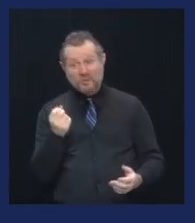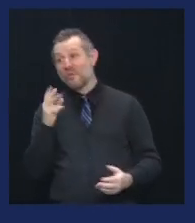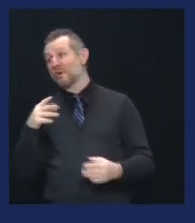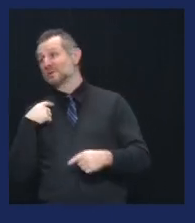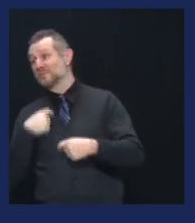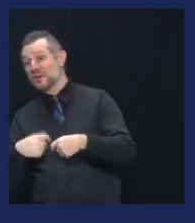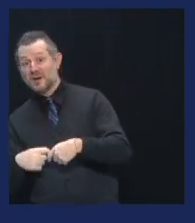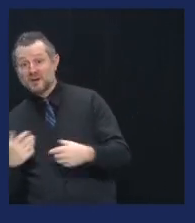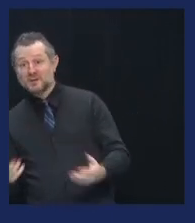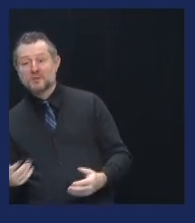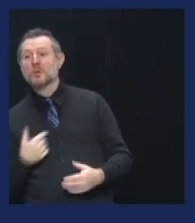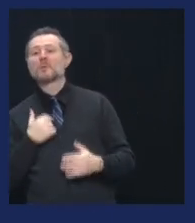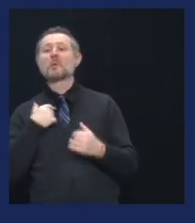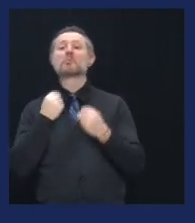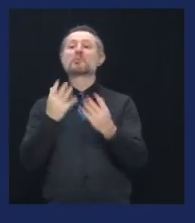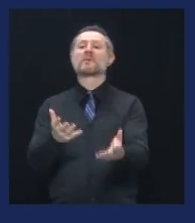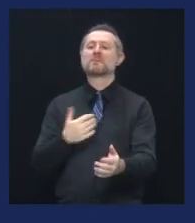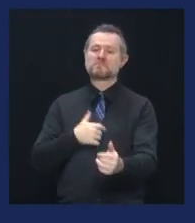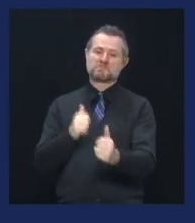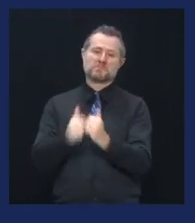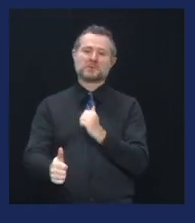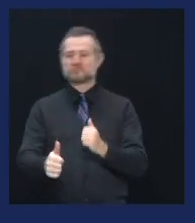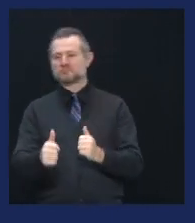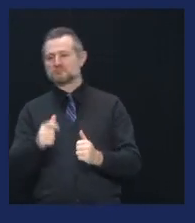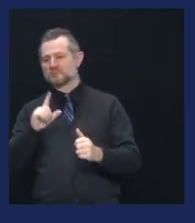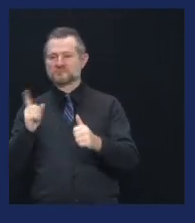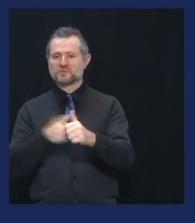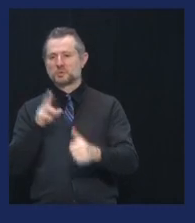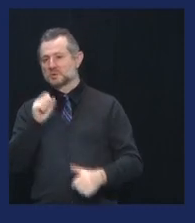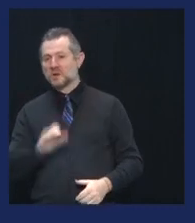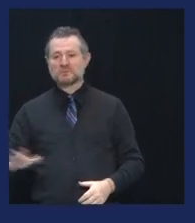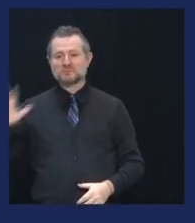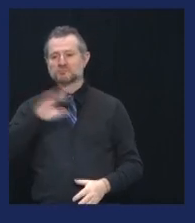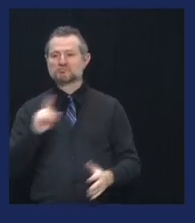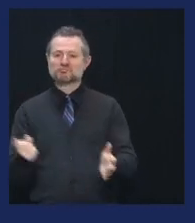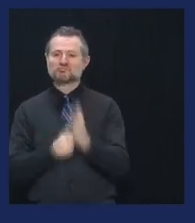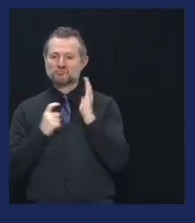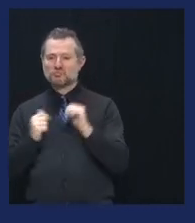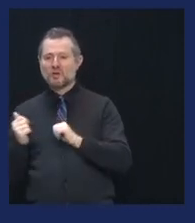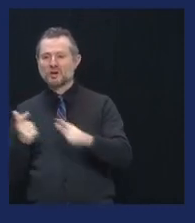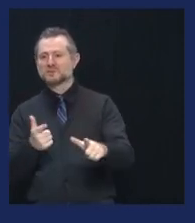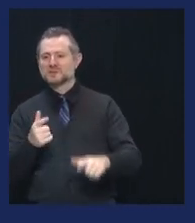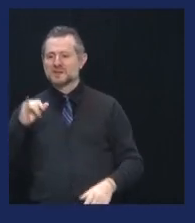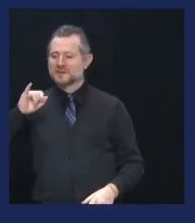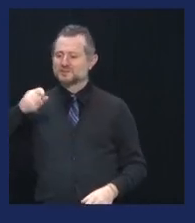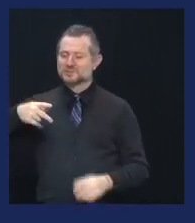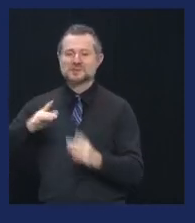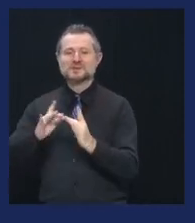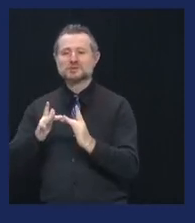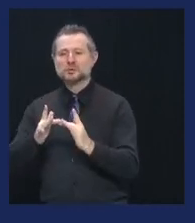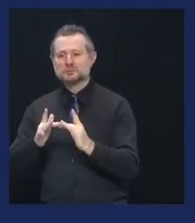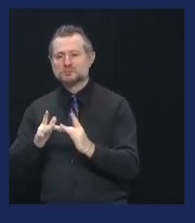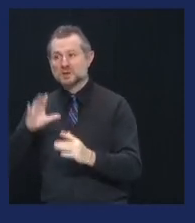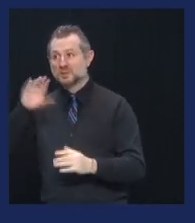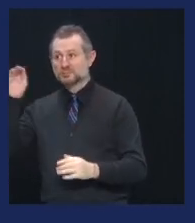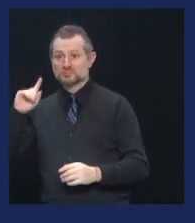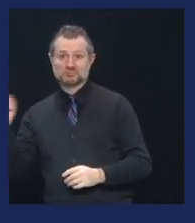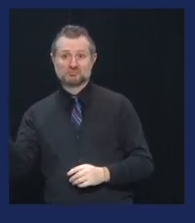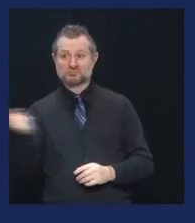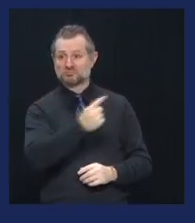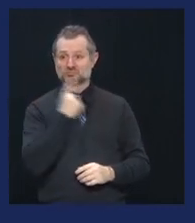a first-in-the-nation mandate that internet service providers recognize their public